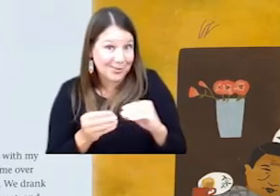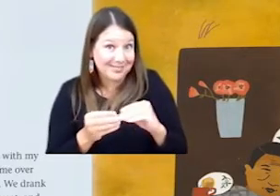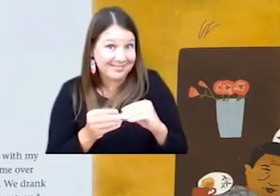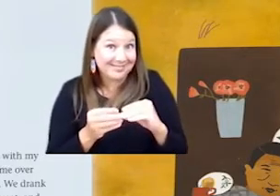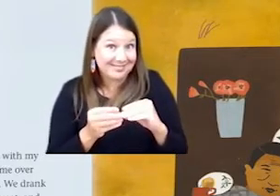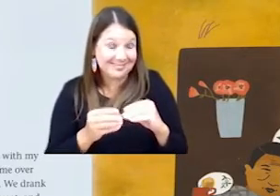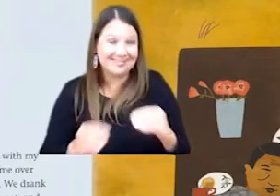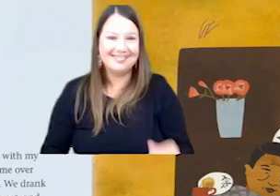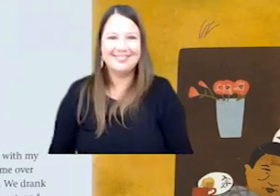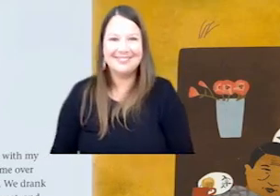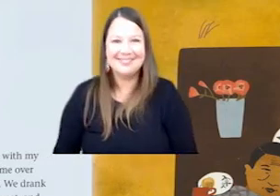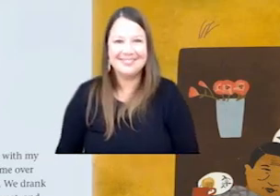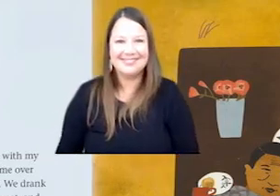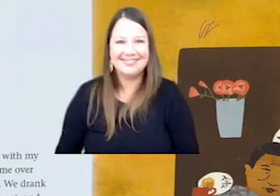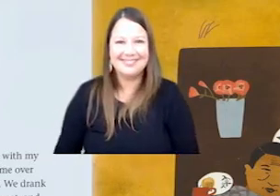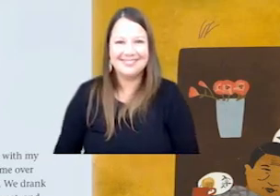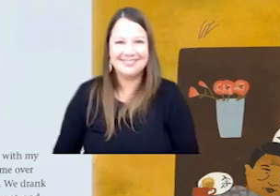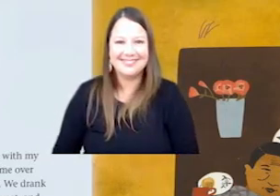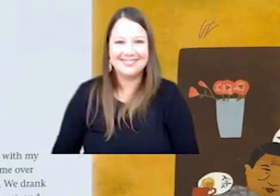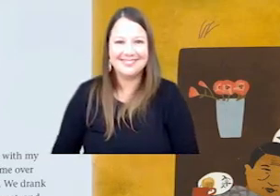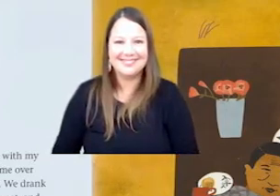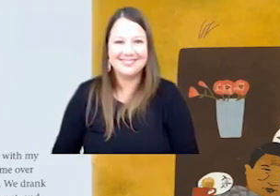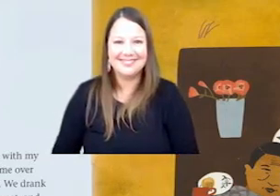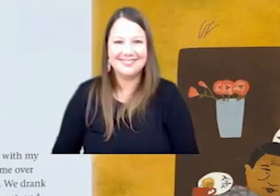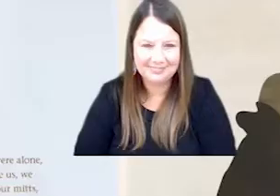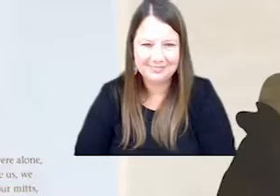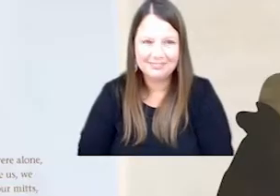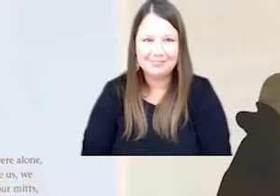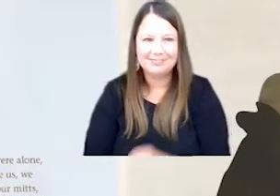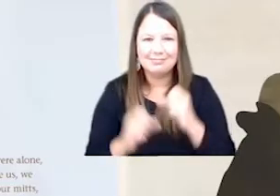Nukam said, well, Nusam.